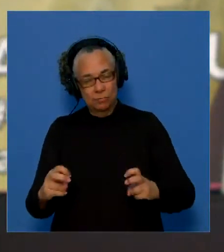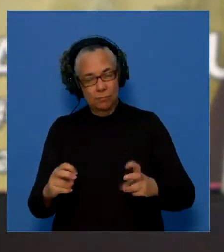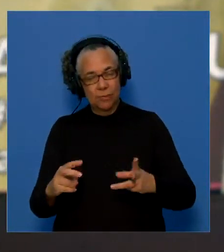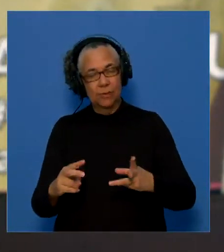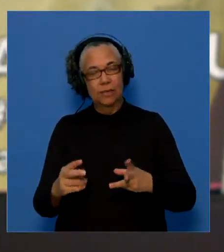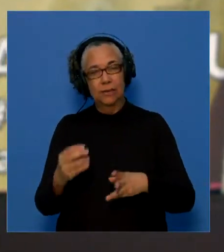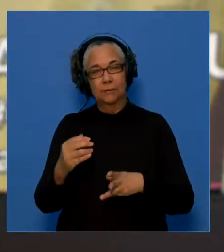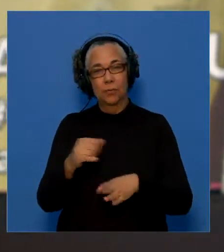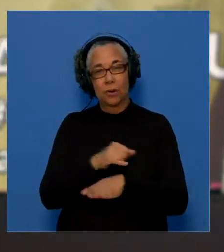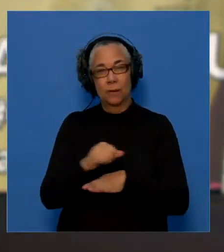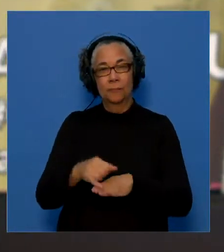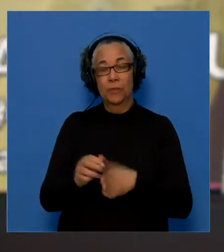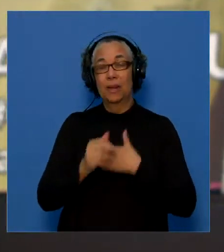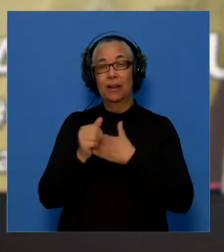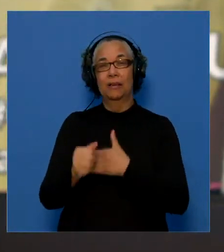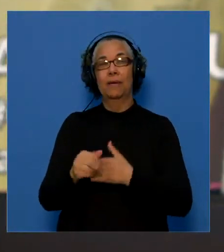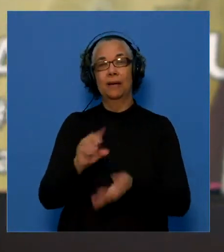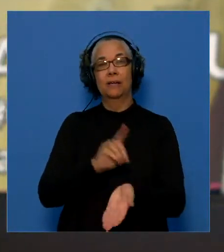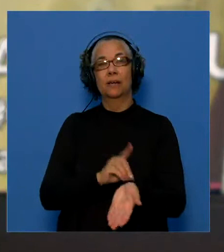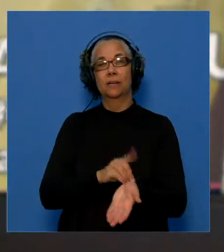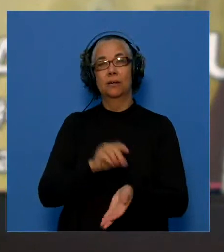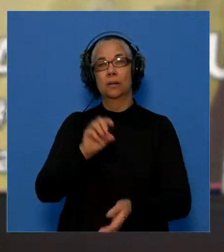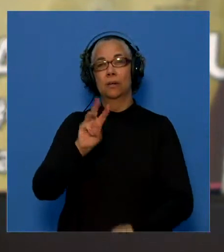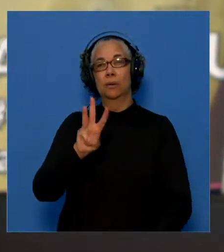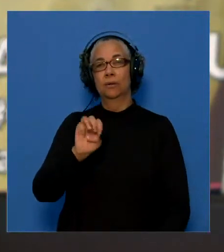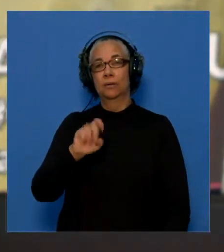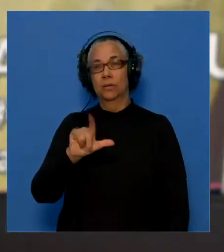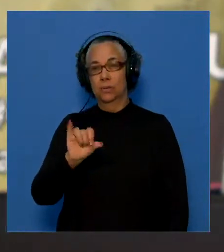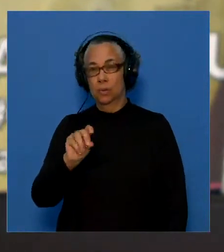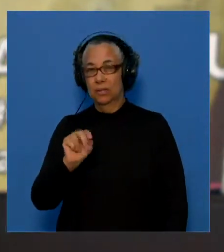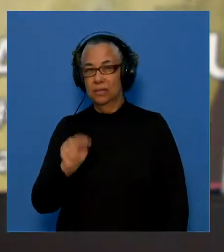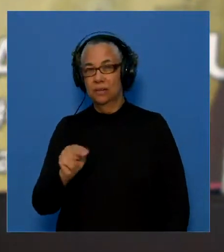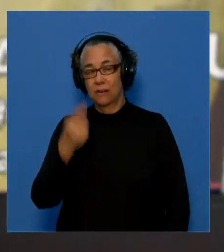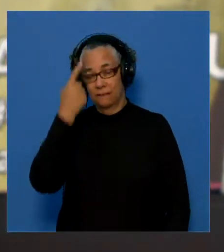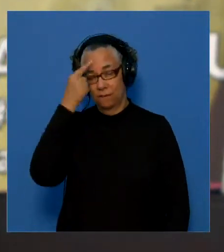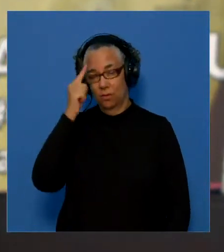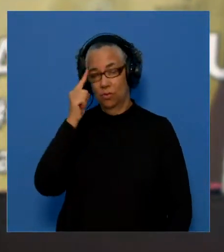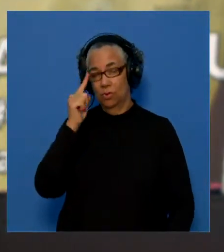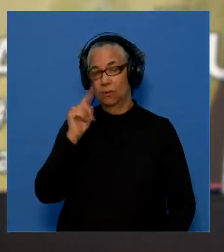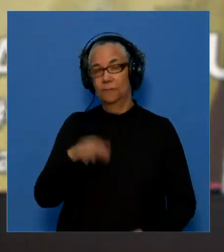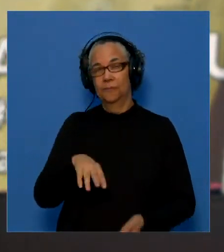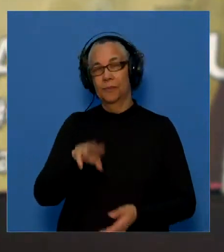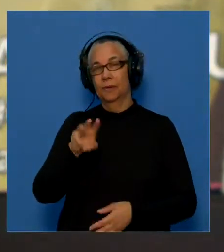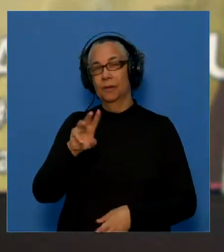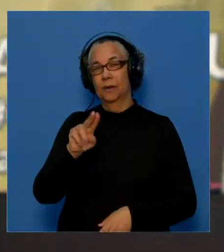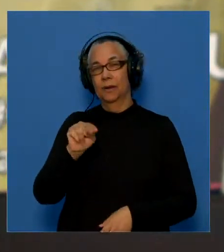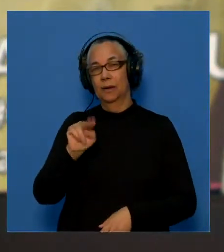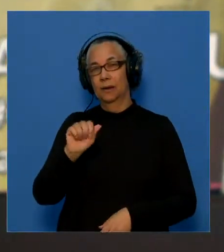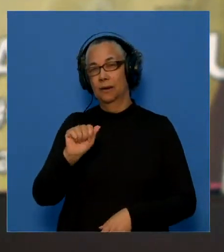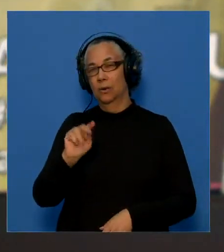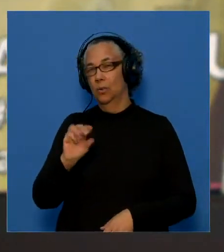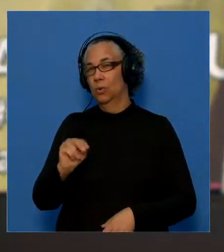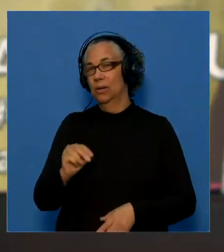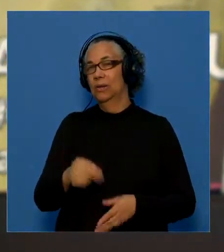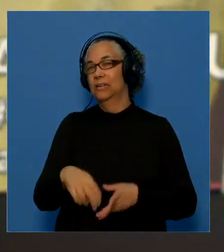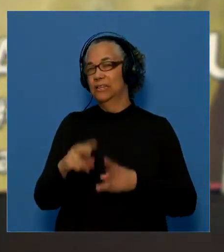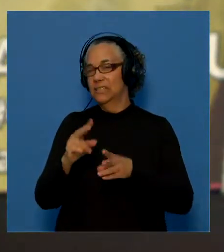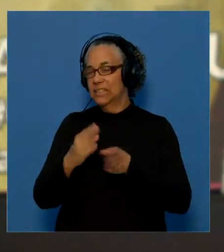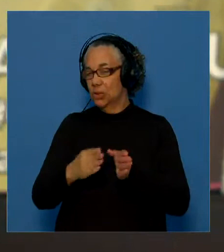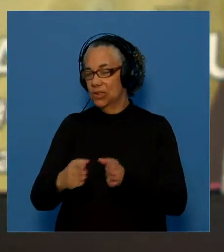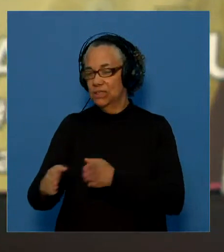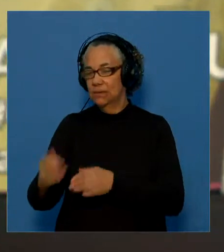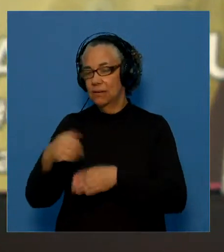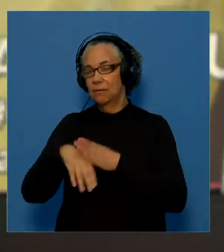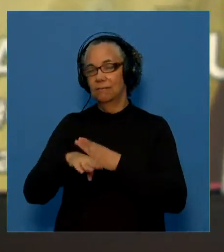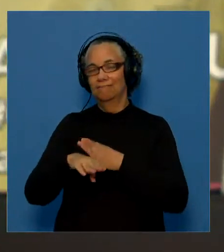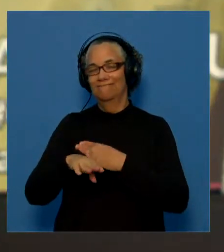Karika Weldon, who was the project manager and lead researcher for nanopore sequencing at Oxford University. On balance, as the